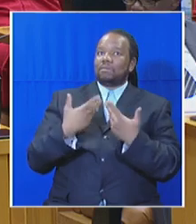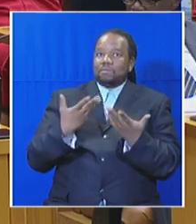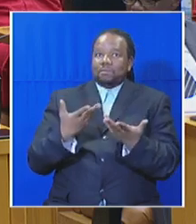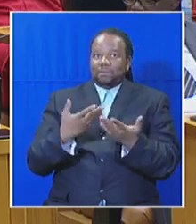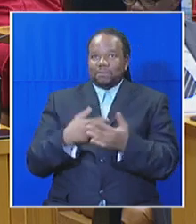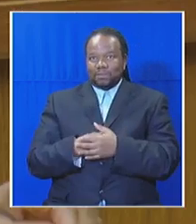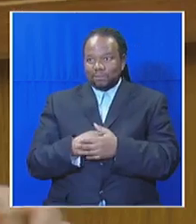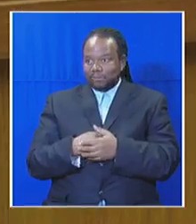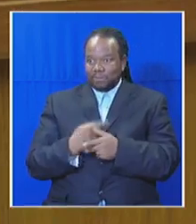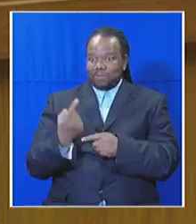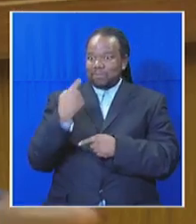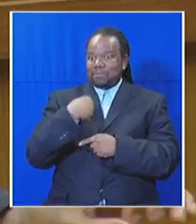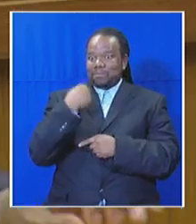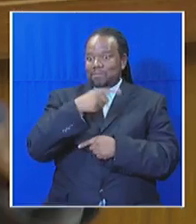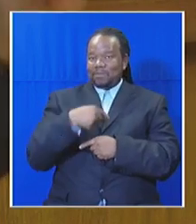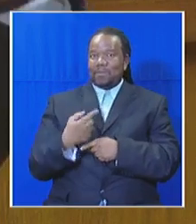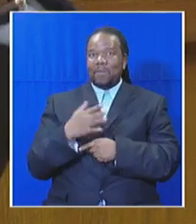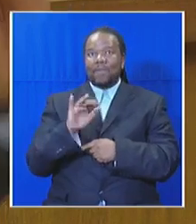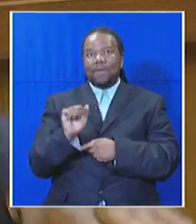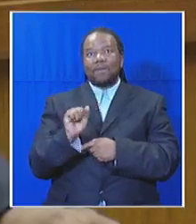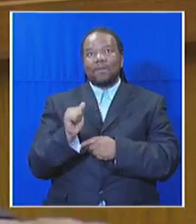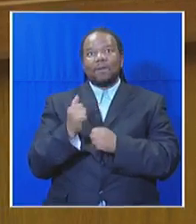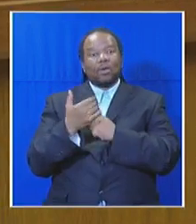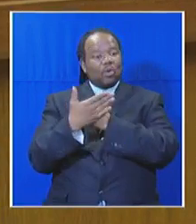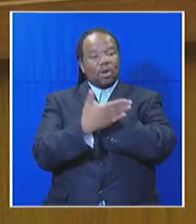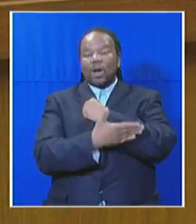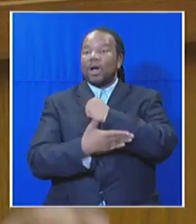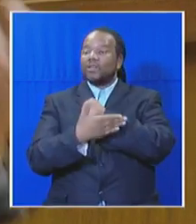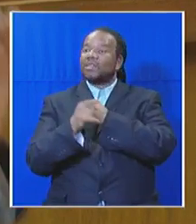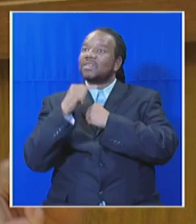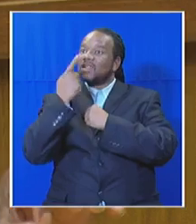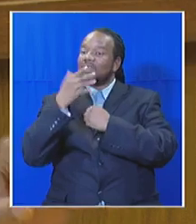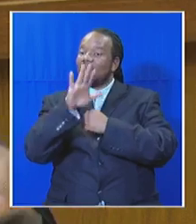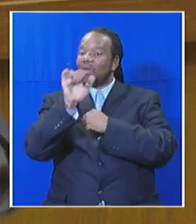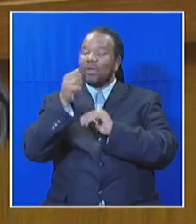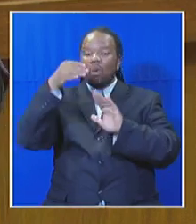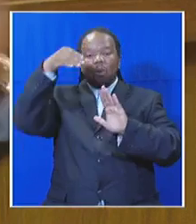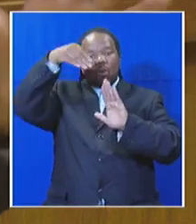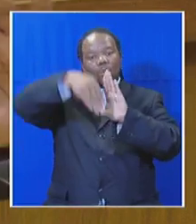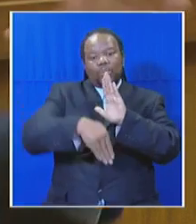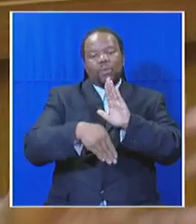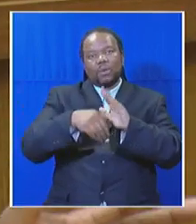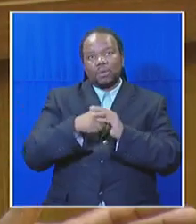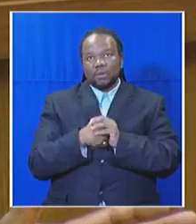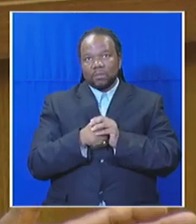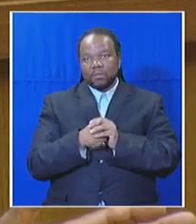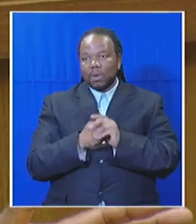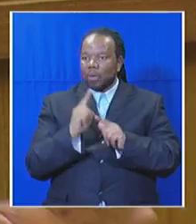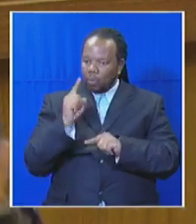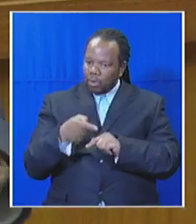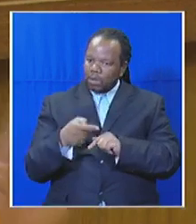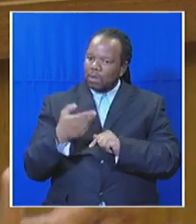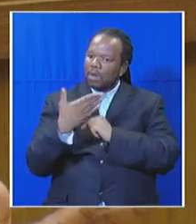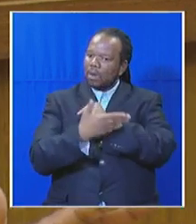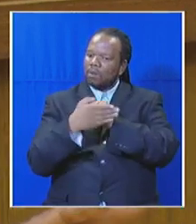And the country has not gone down. The country is moving ahead,